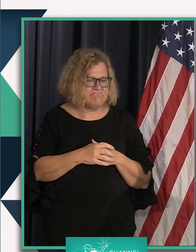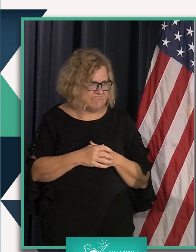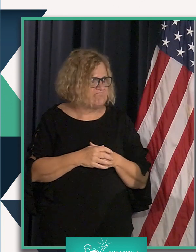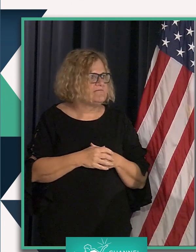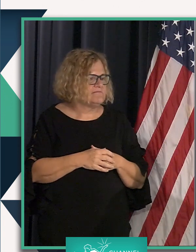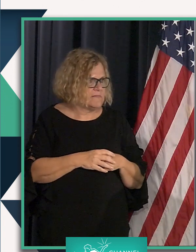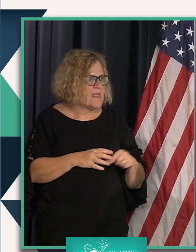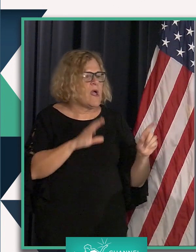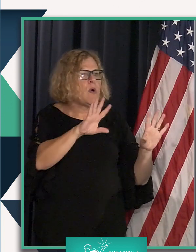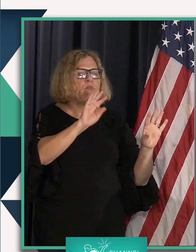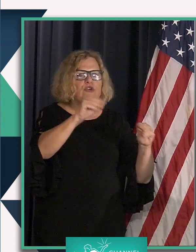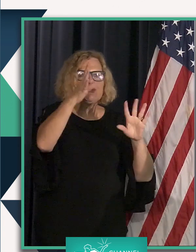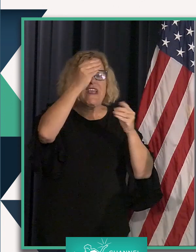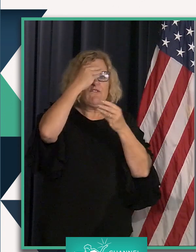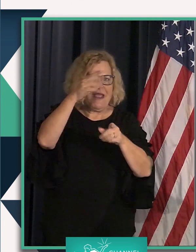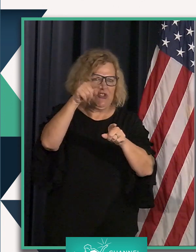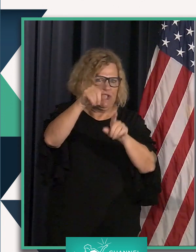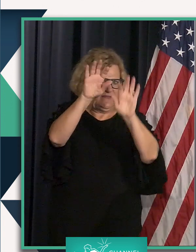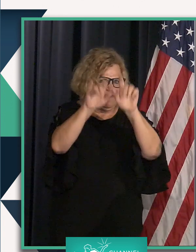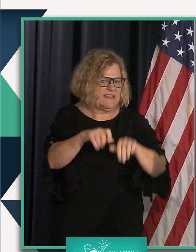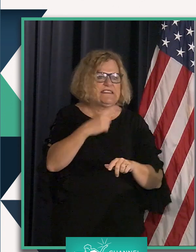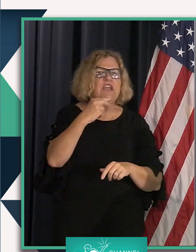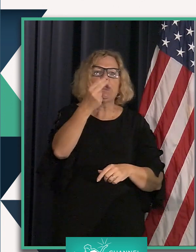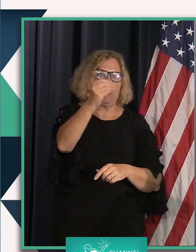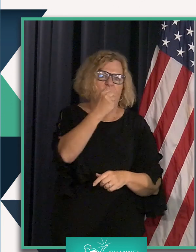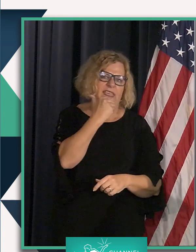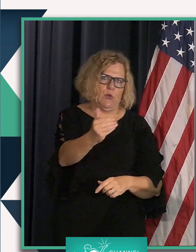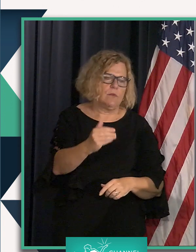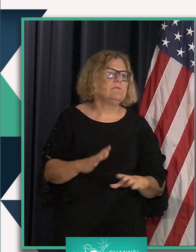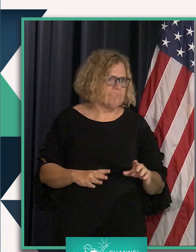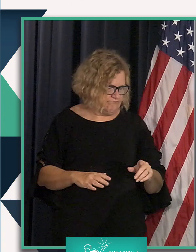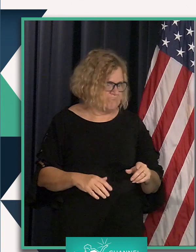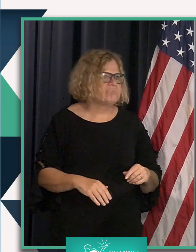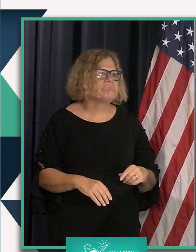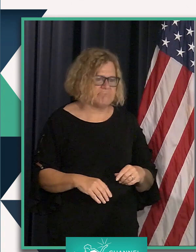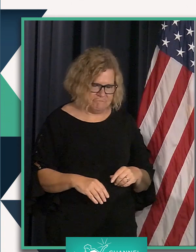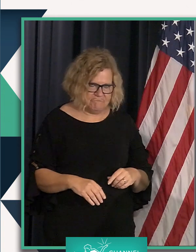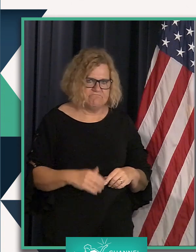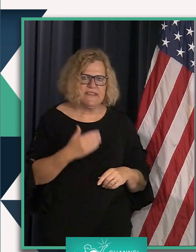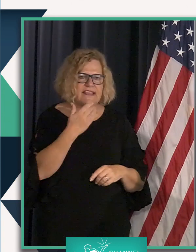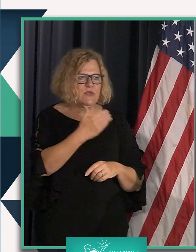Put good. your information in there and just say, no, thank you. Okay, thank you. You're welcome.